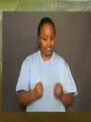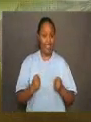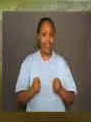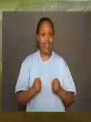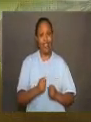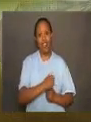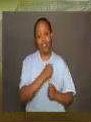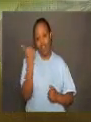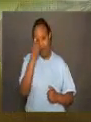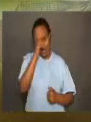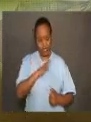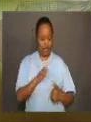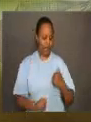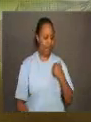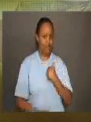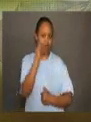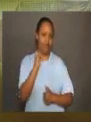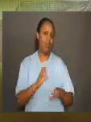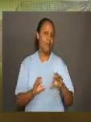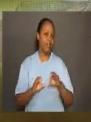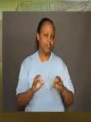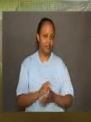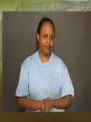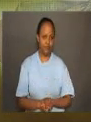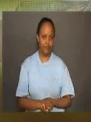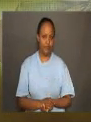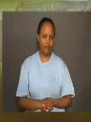strength to hurt or intimidate others.